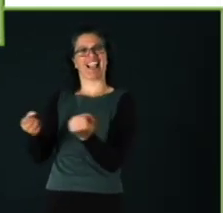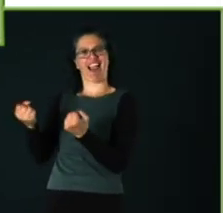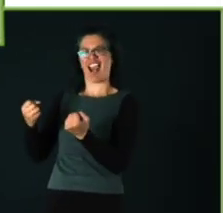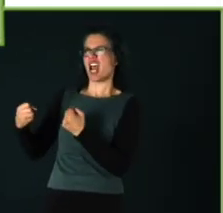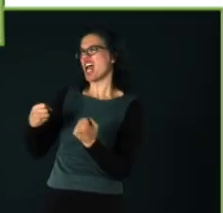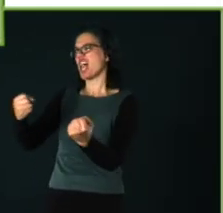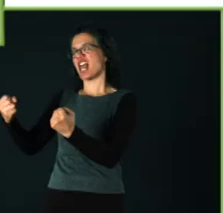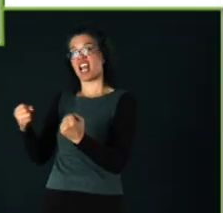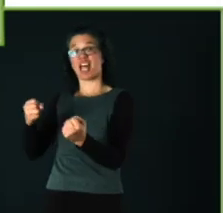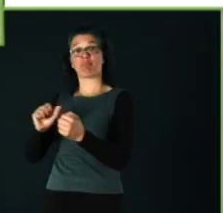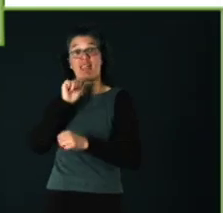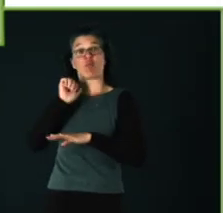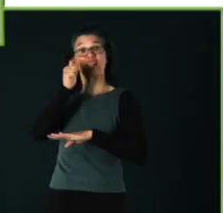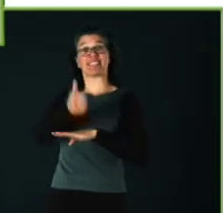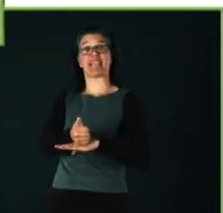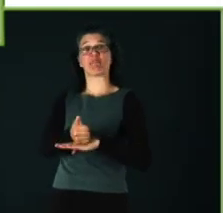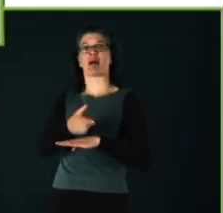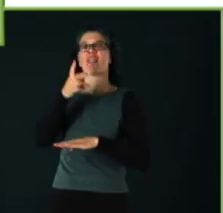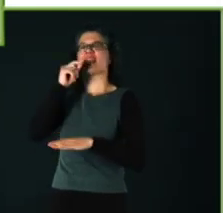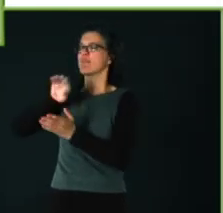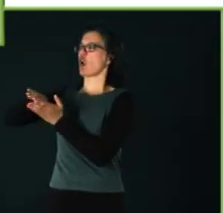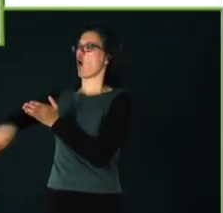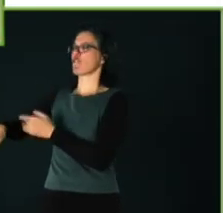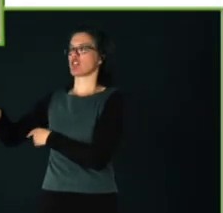in for them, then they got no reason to be on the streets.